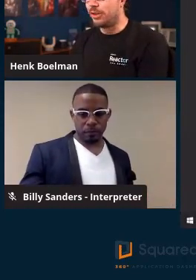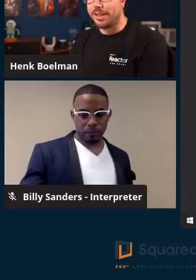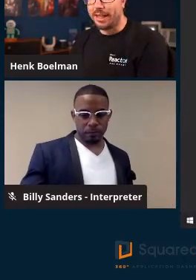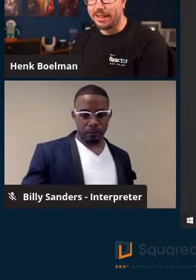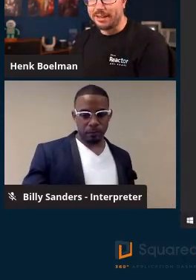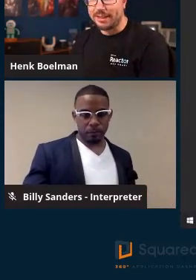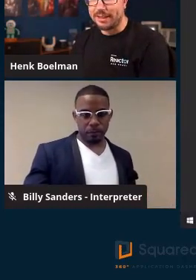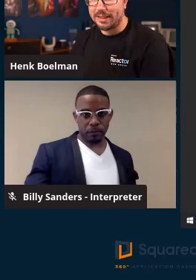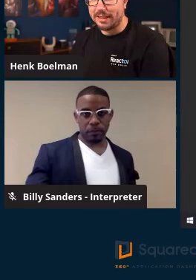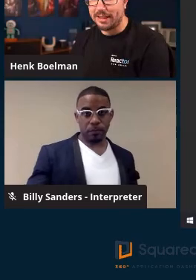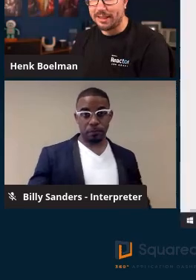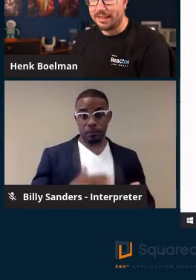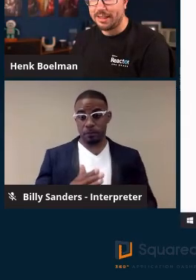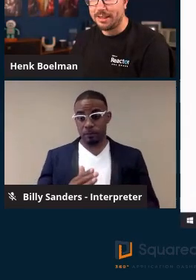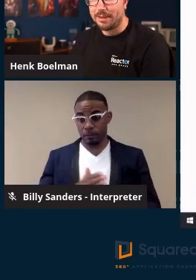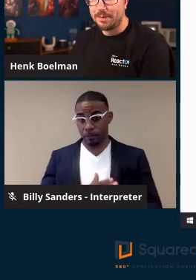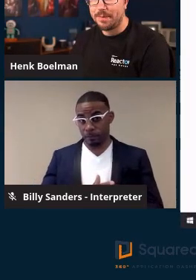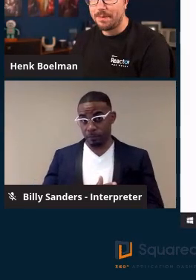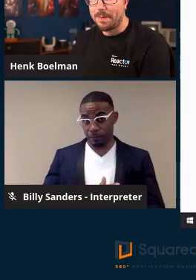And on the list.